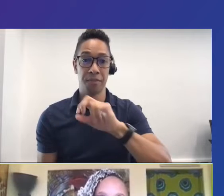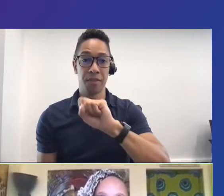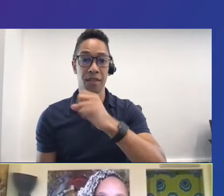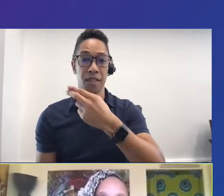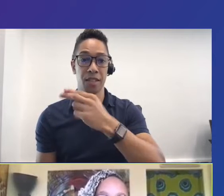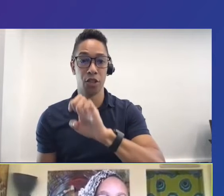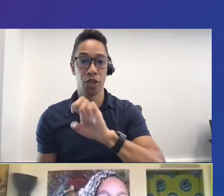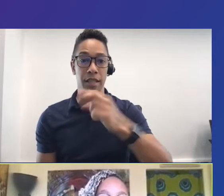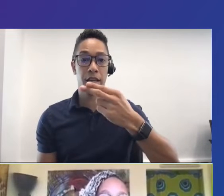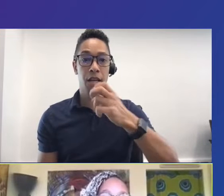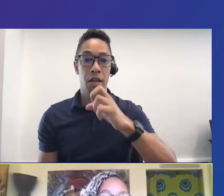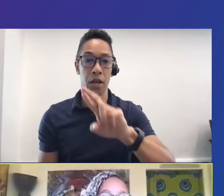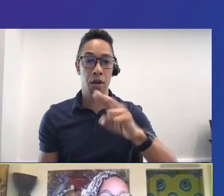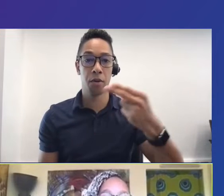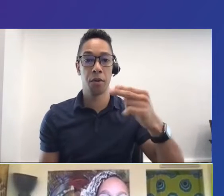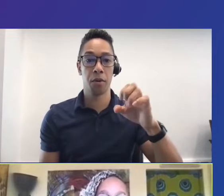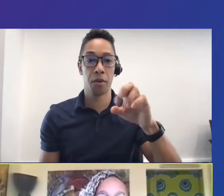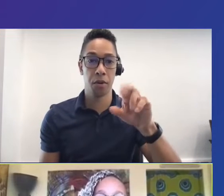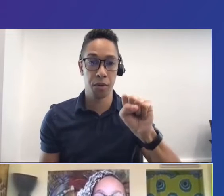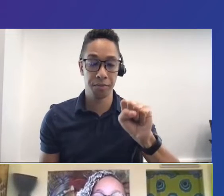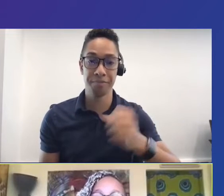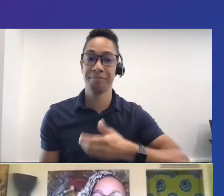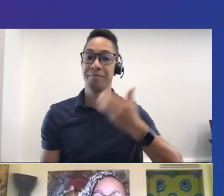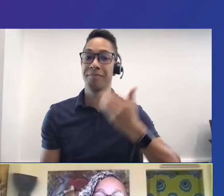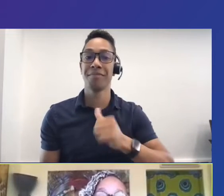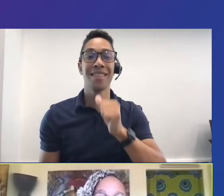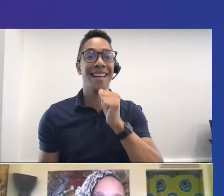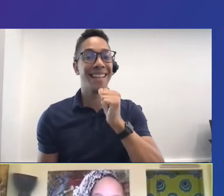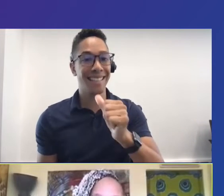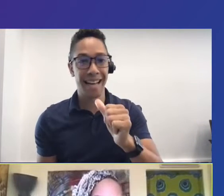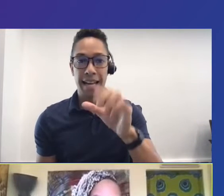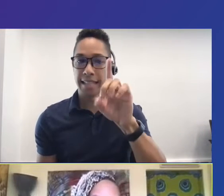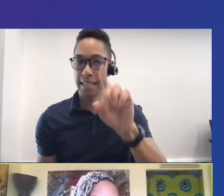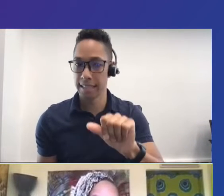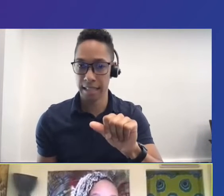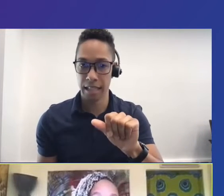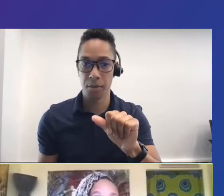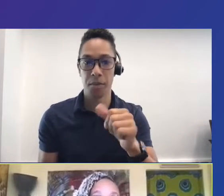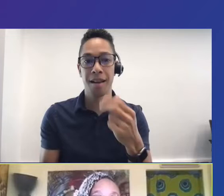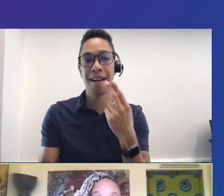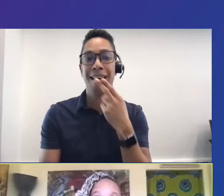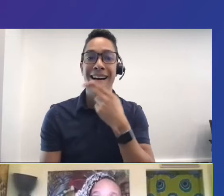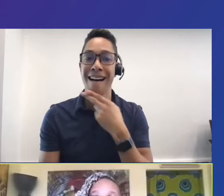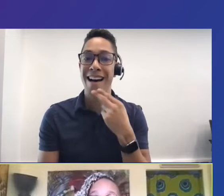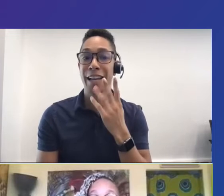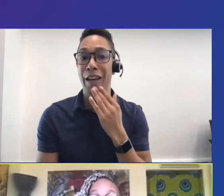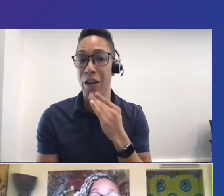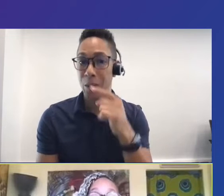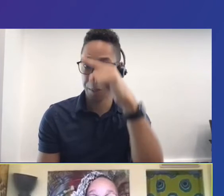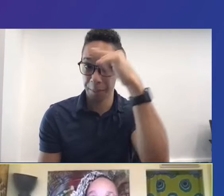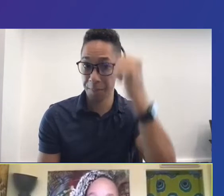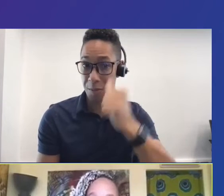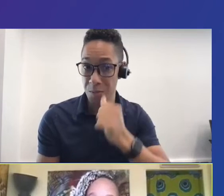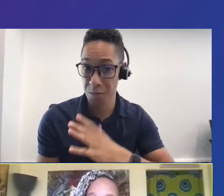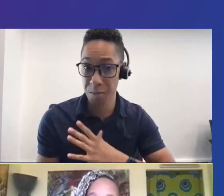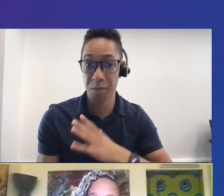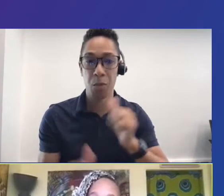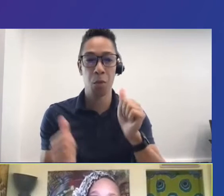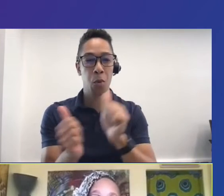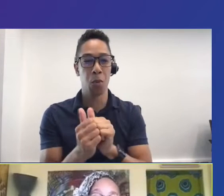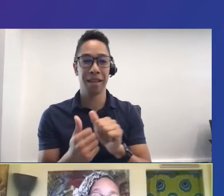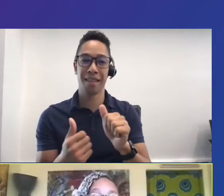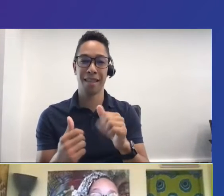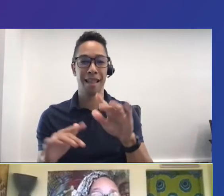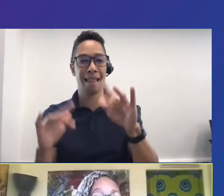her, hers. I am a non-disabled, honey-complected Black woman. I have on an evergreen colored